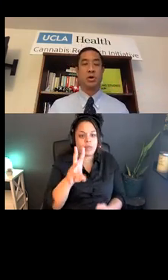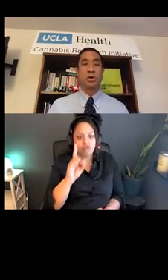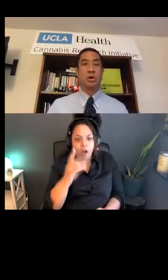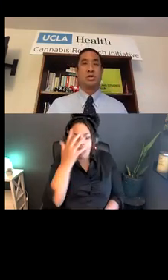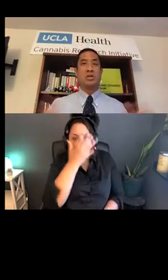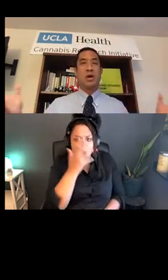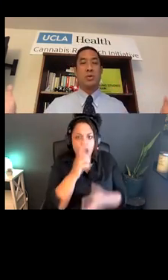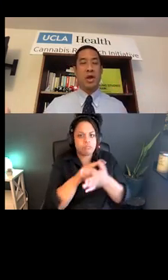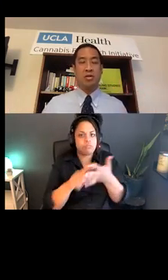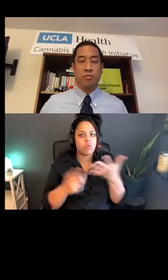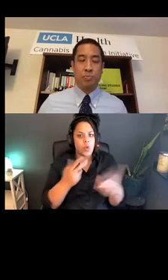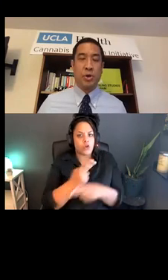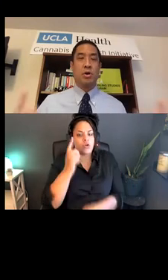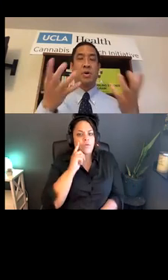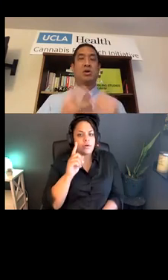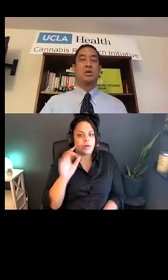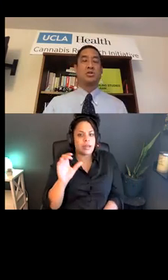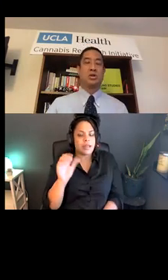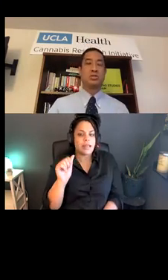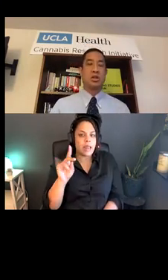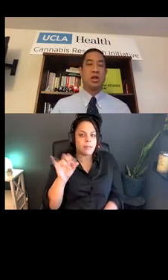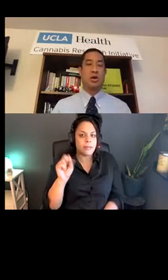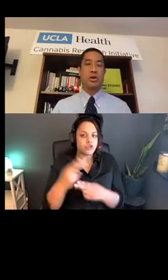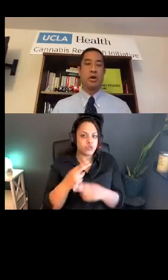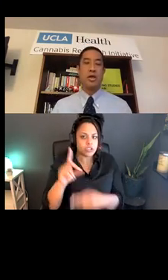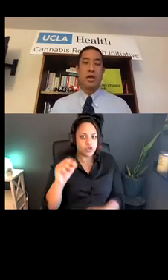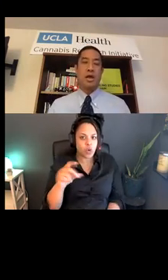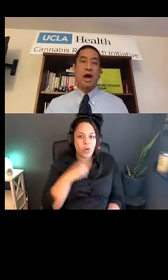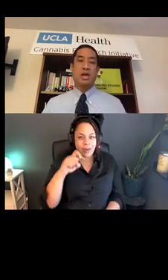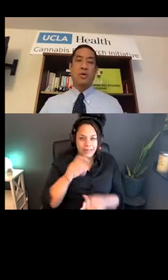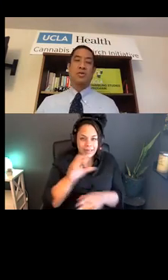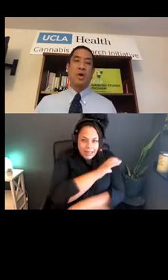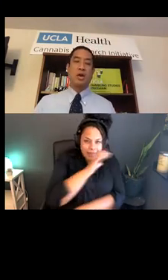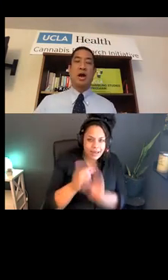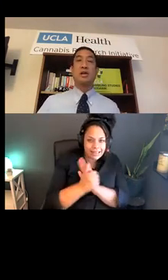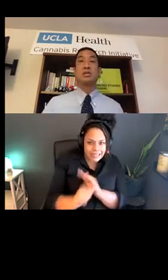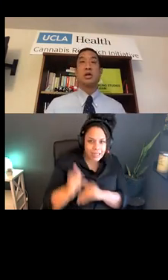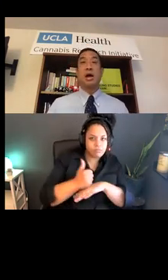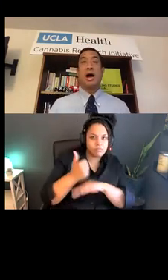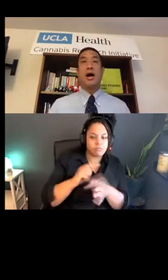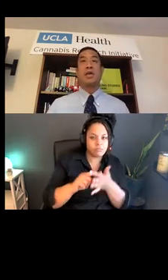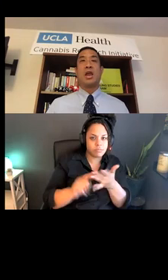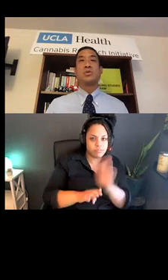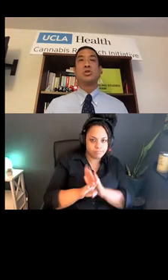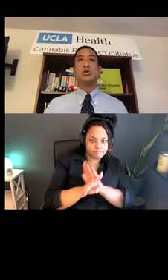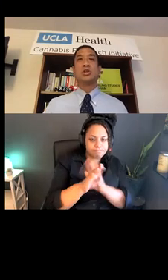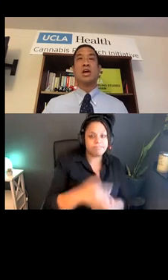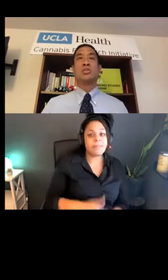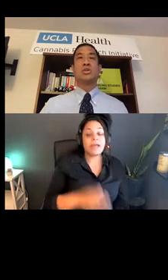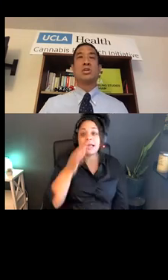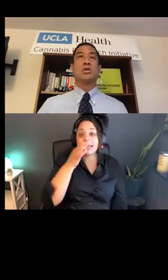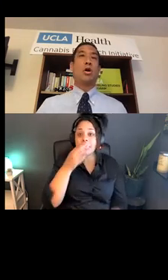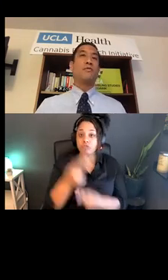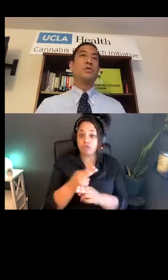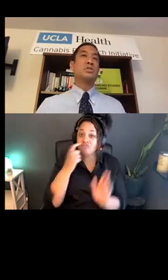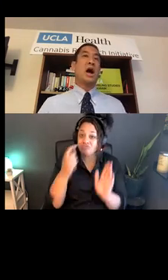disorder. So that's why we have to build up our clinical skill set in that area. I think we have to recognize cannabis use as